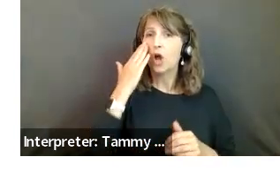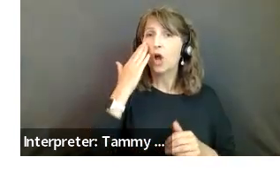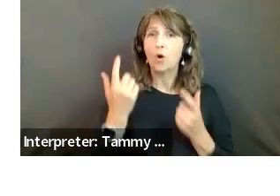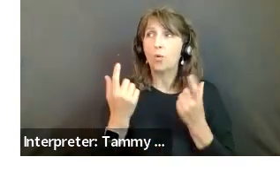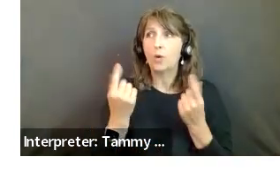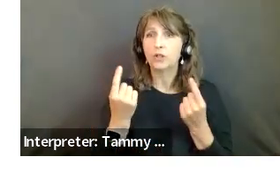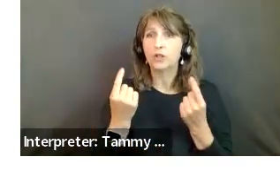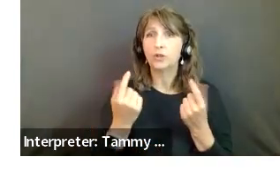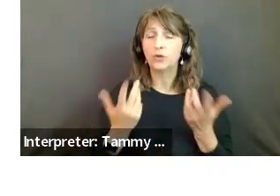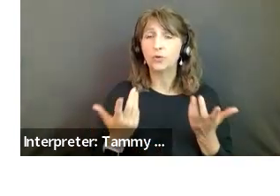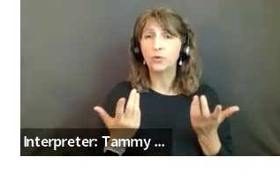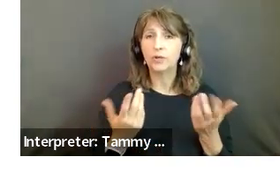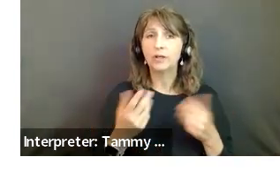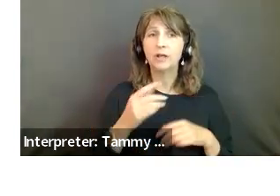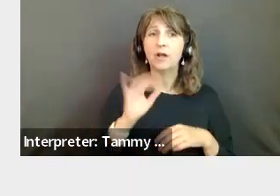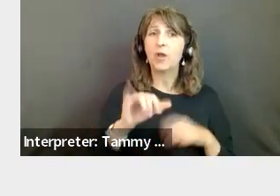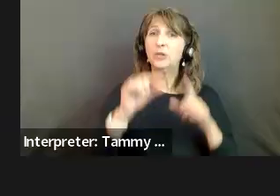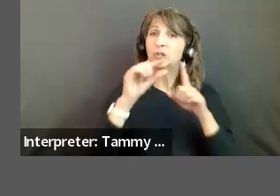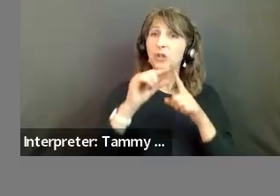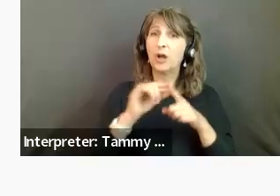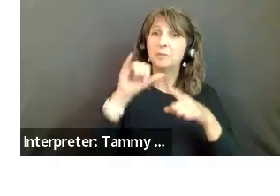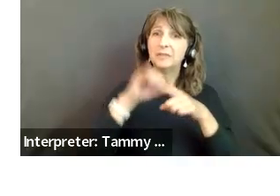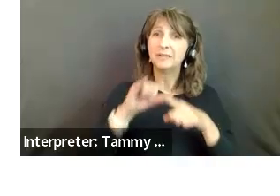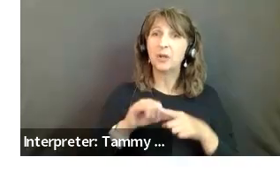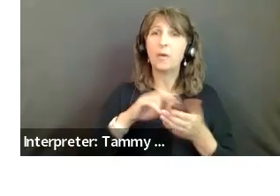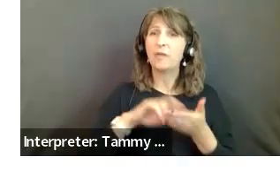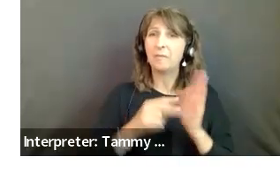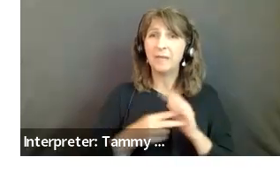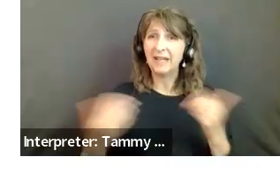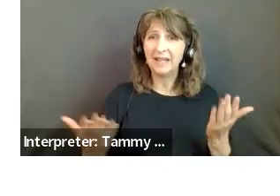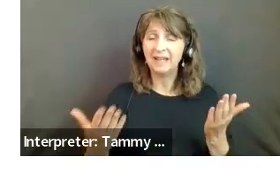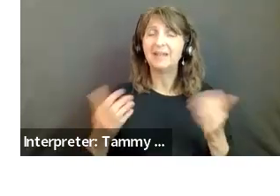what our next steps were supposed to be.